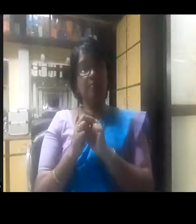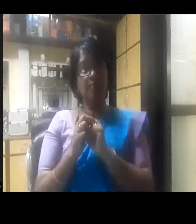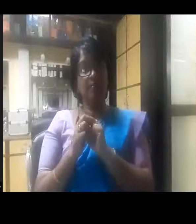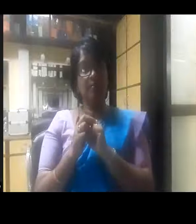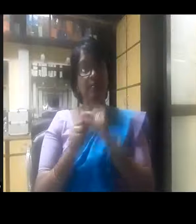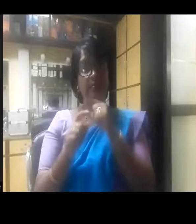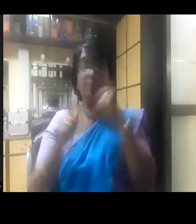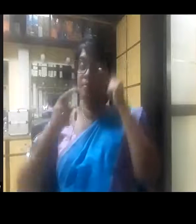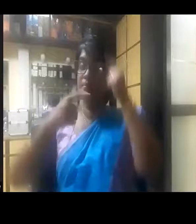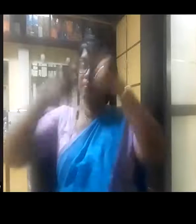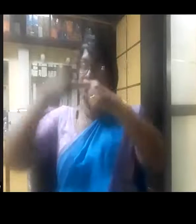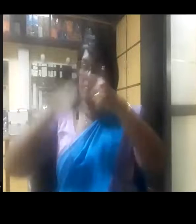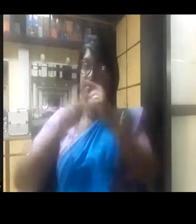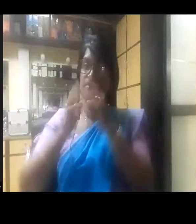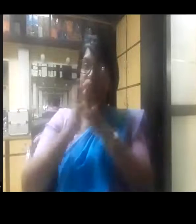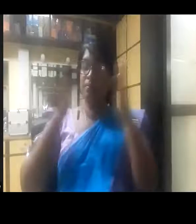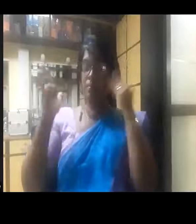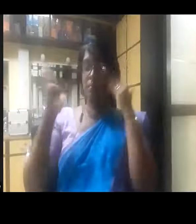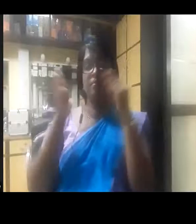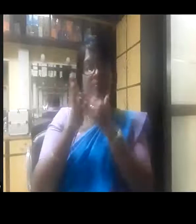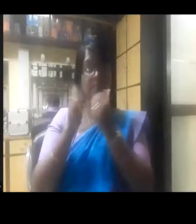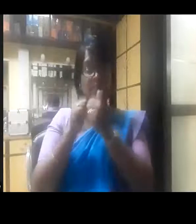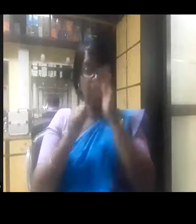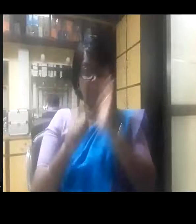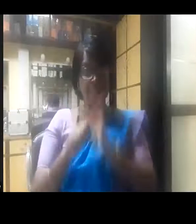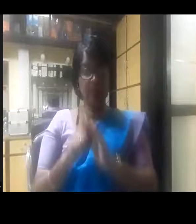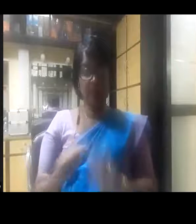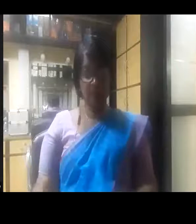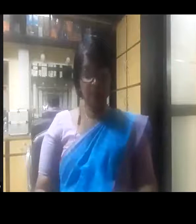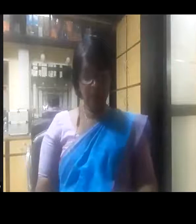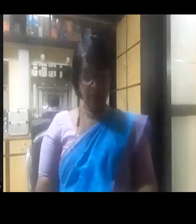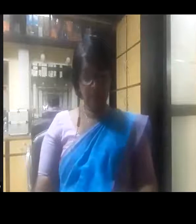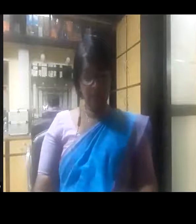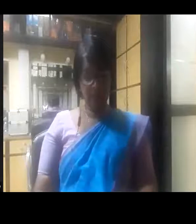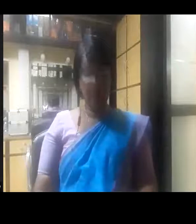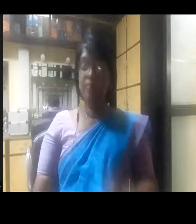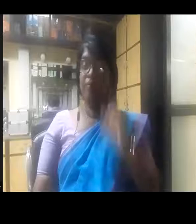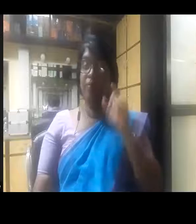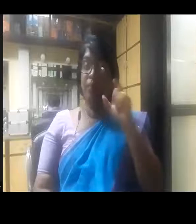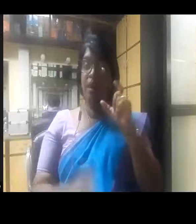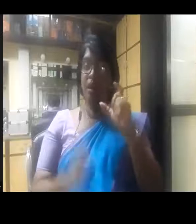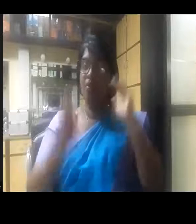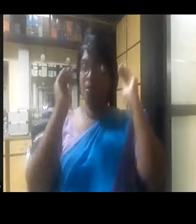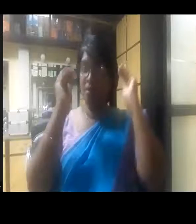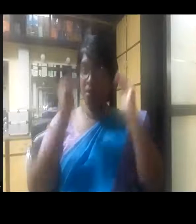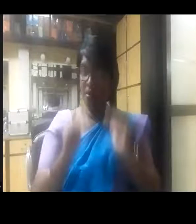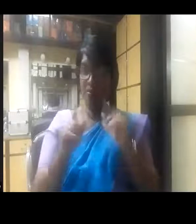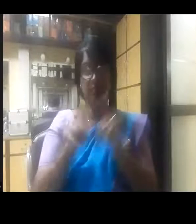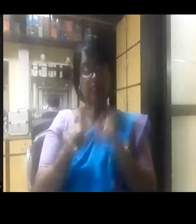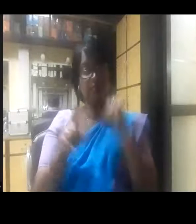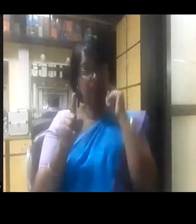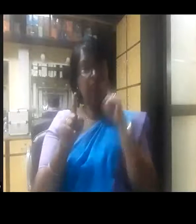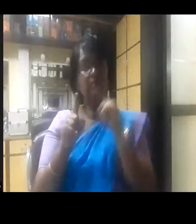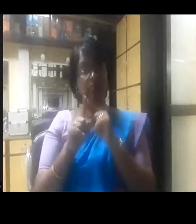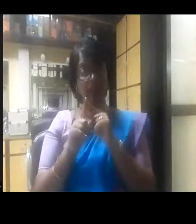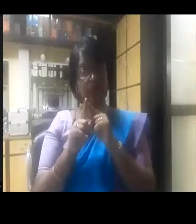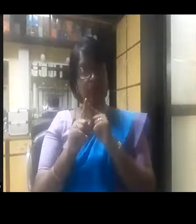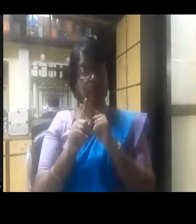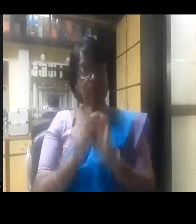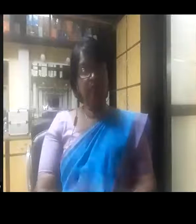on reducing the carbon footprint. If I'm to speak on the maritime industry, the International